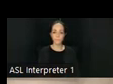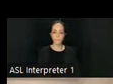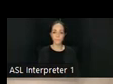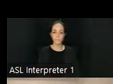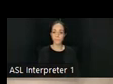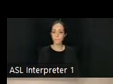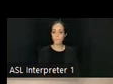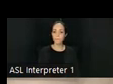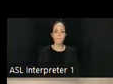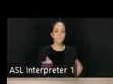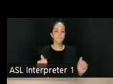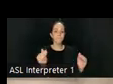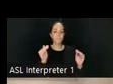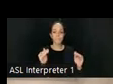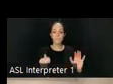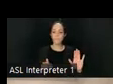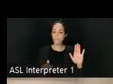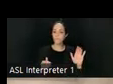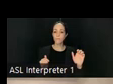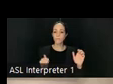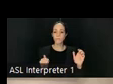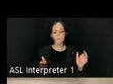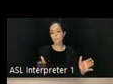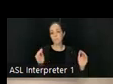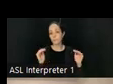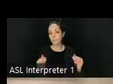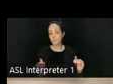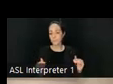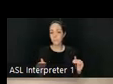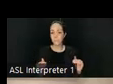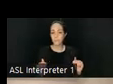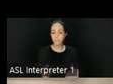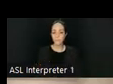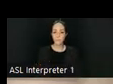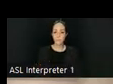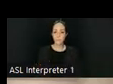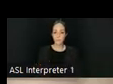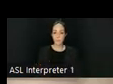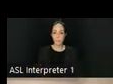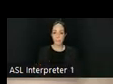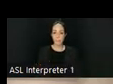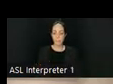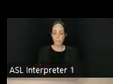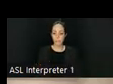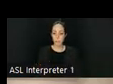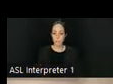Next slide, please. Yeah, I think we can actually, just maybe go through the documents, at least the ones